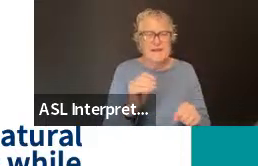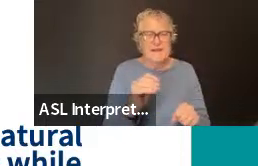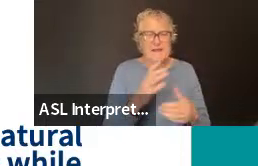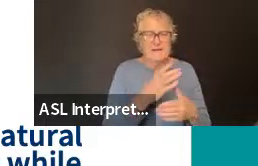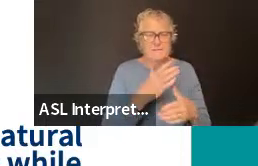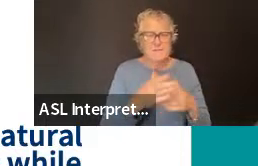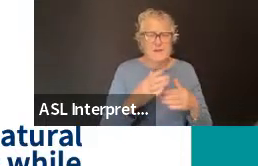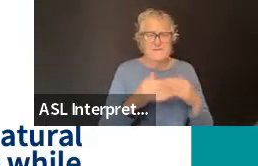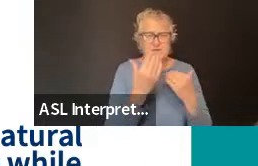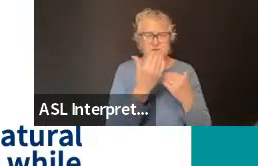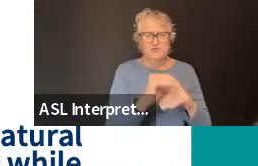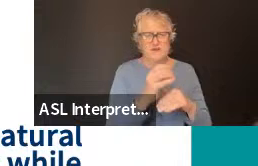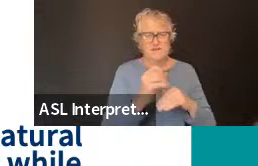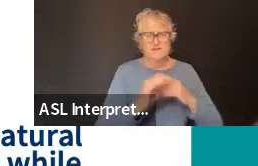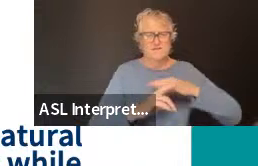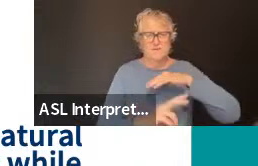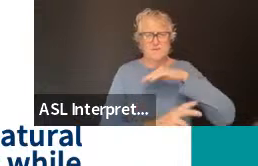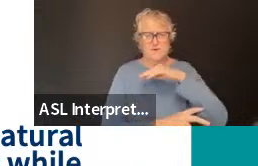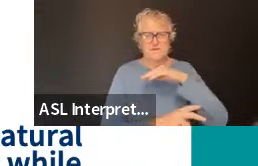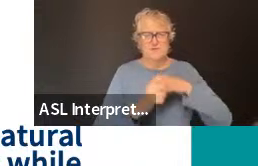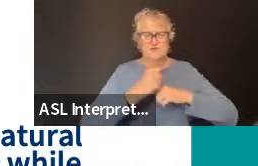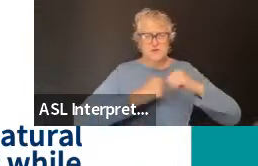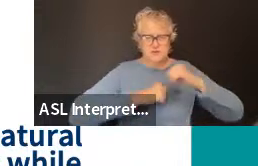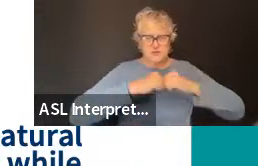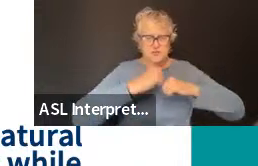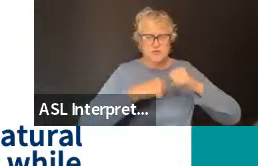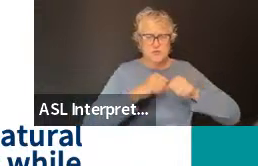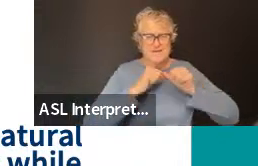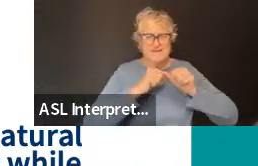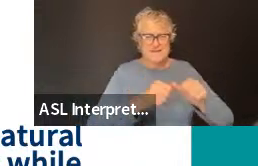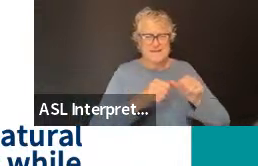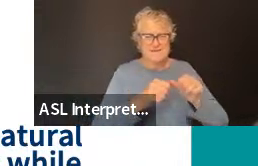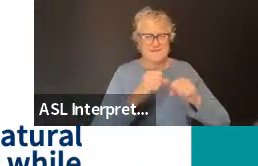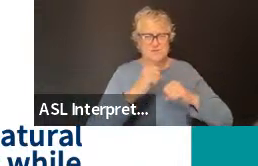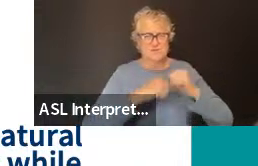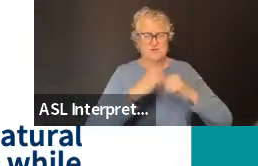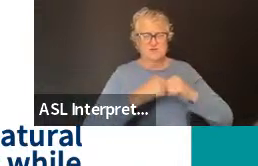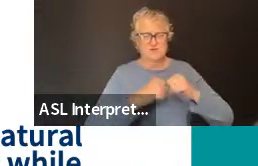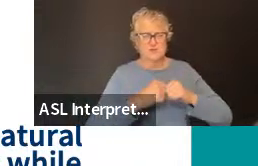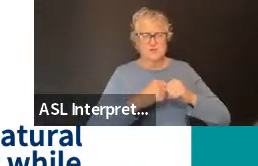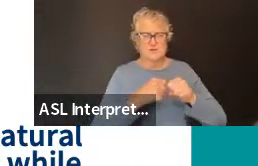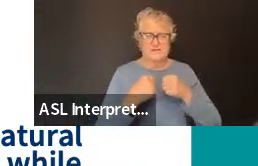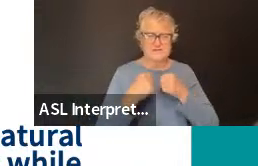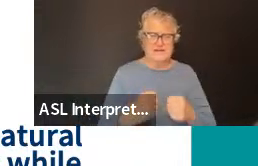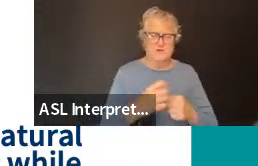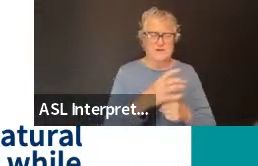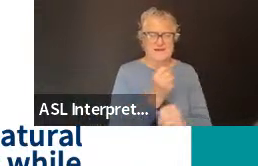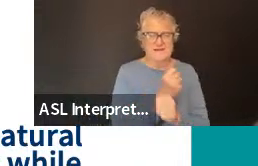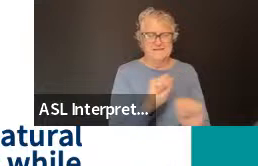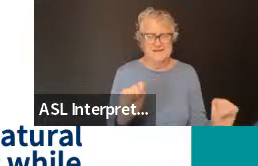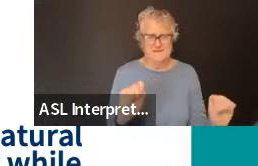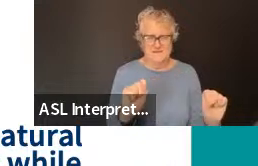and safety. Use anti-graffiti designs in the program area and incorporate new technology as it is developed.